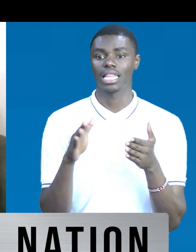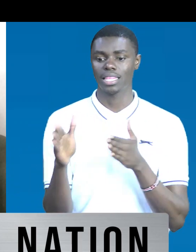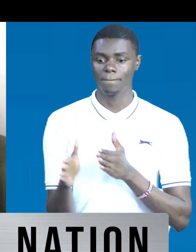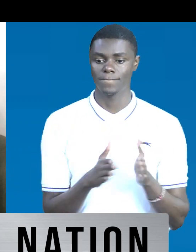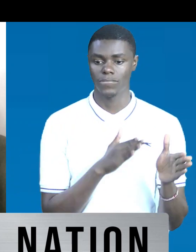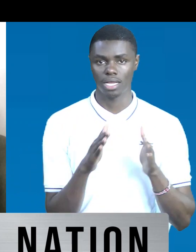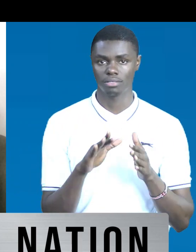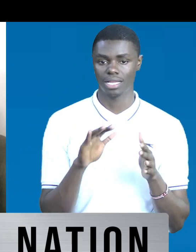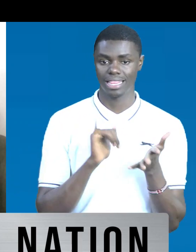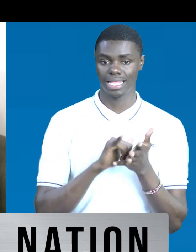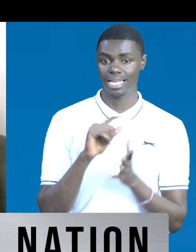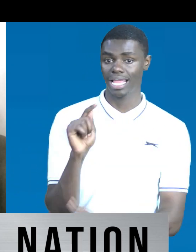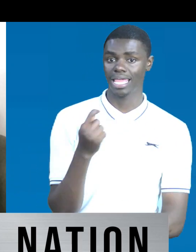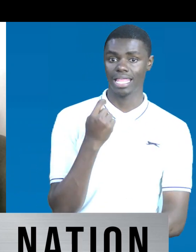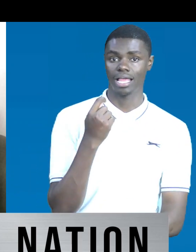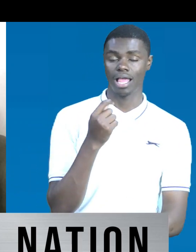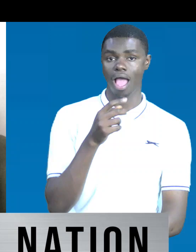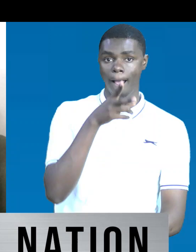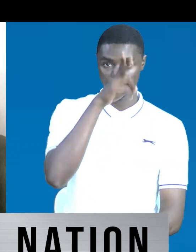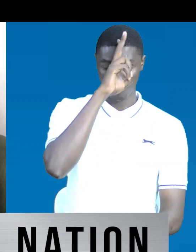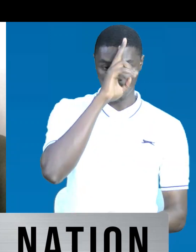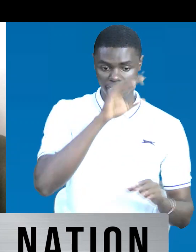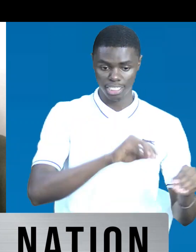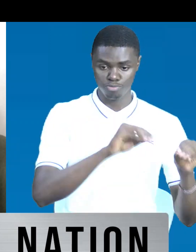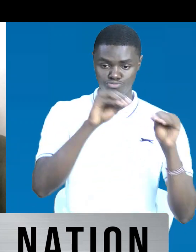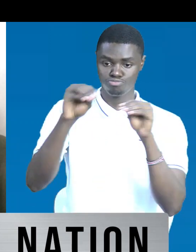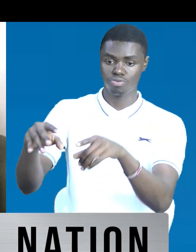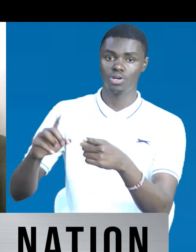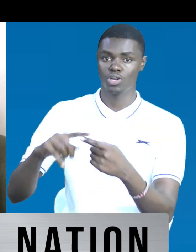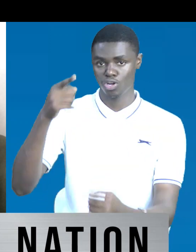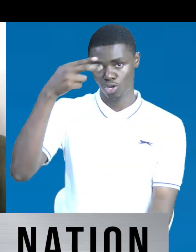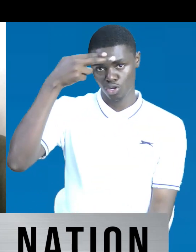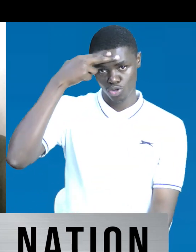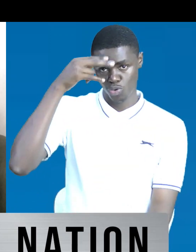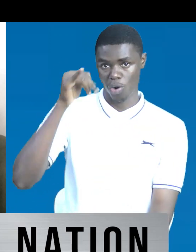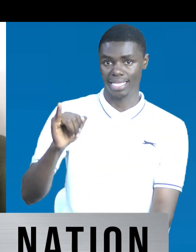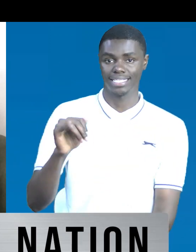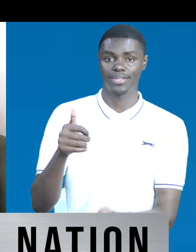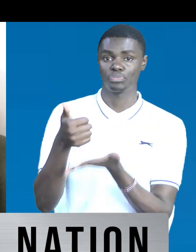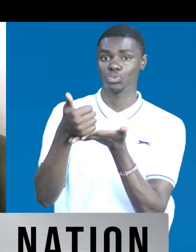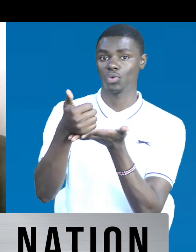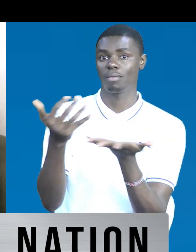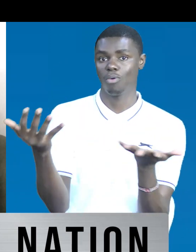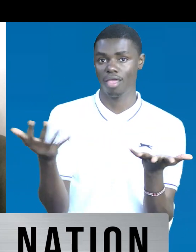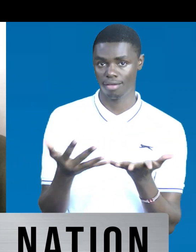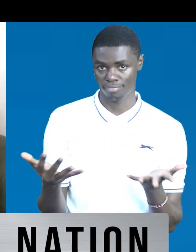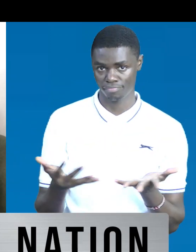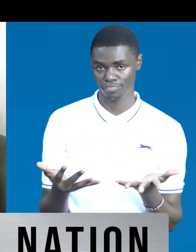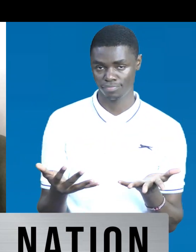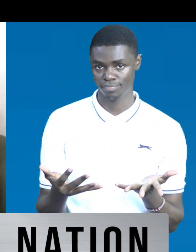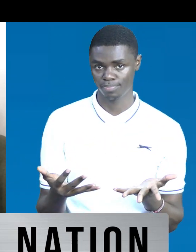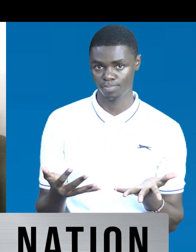that Kenya would deploy police officers into Haiti to help in that kind of